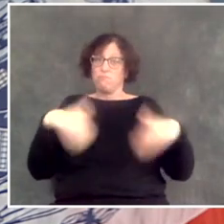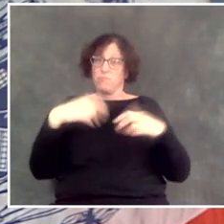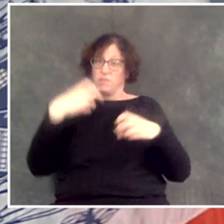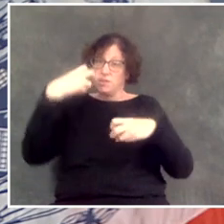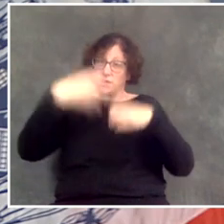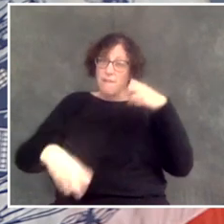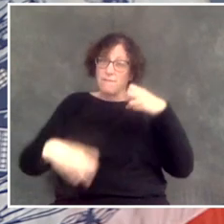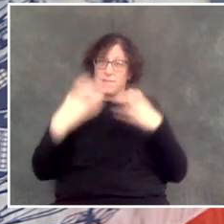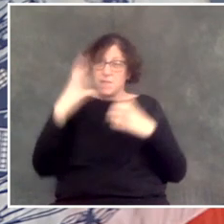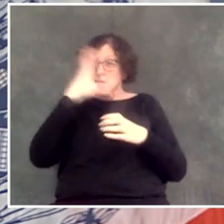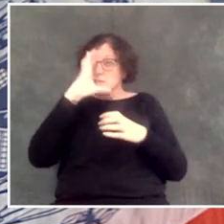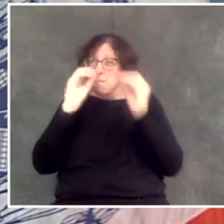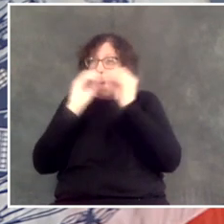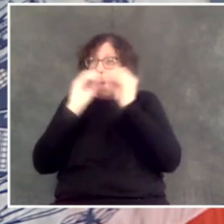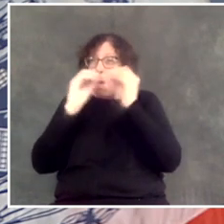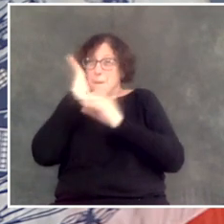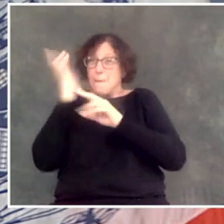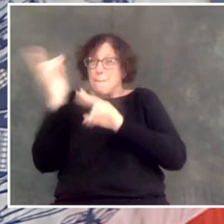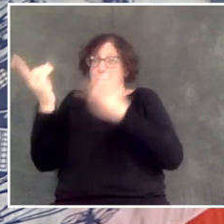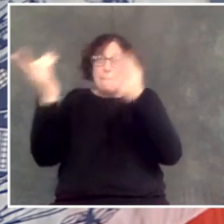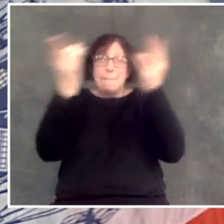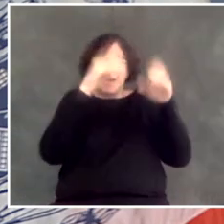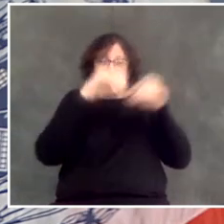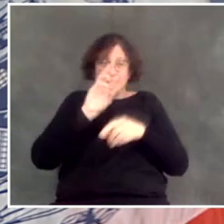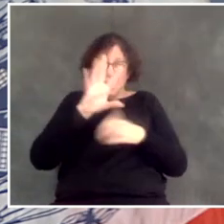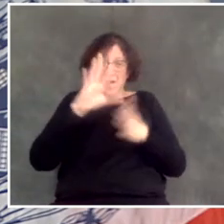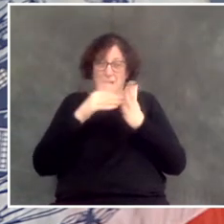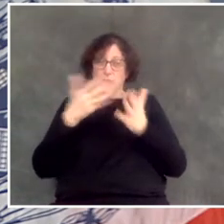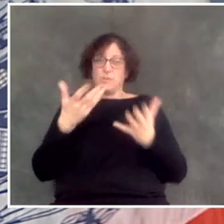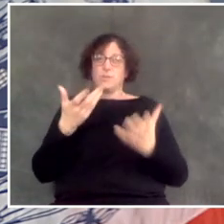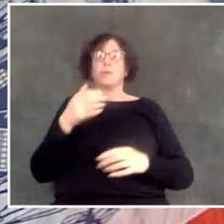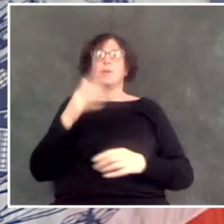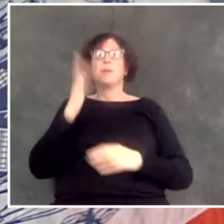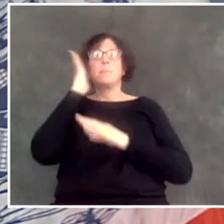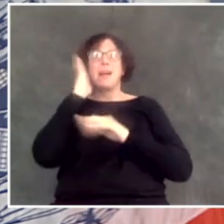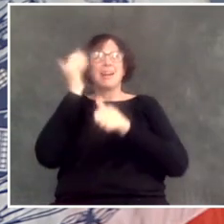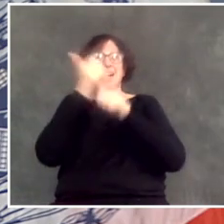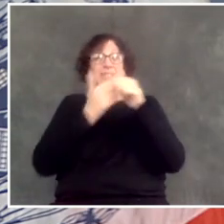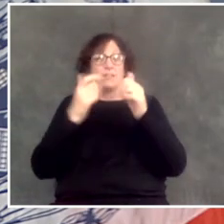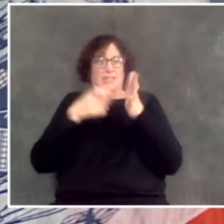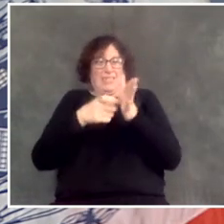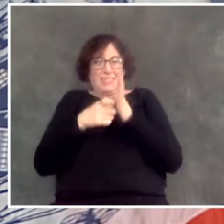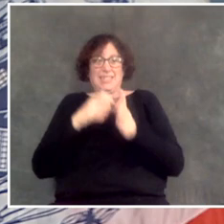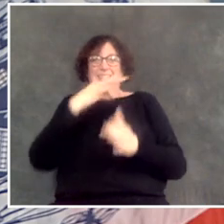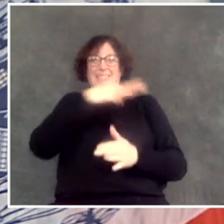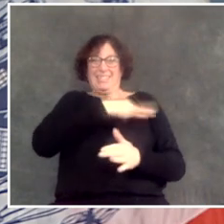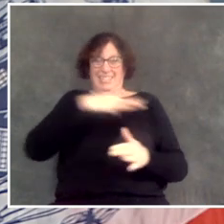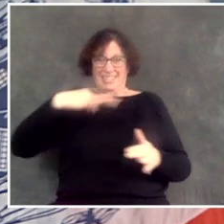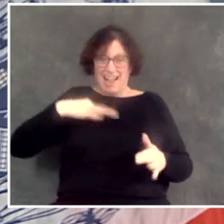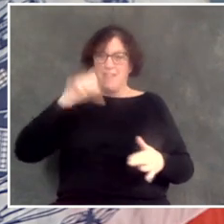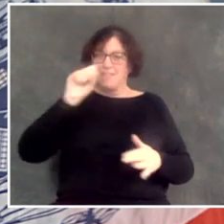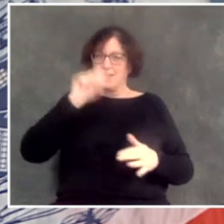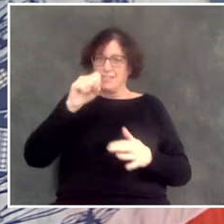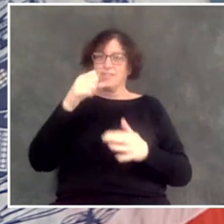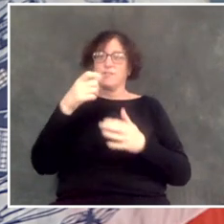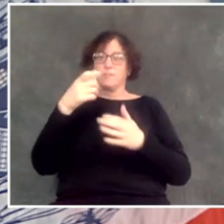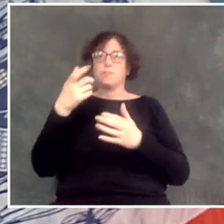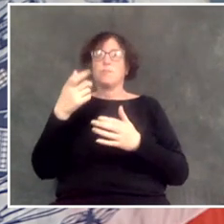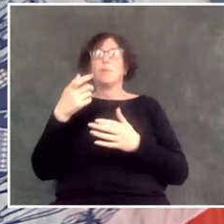be consistent throughout April and May. And in the meantime, we're losing a lot of healthcare workers to the disease for a period of